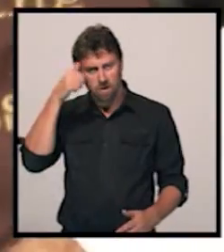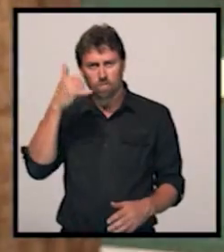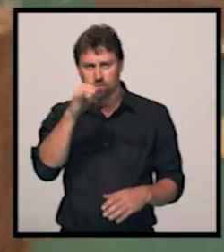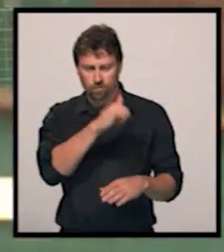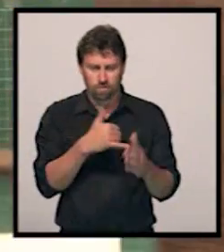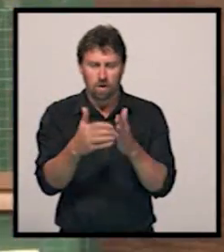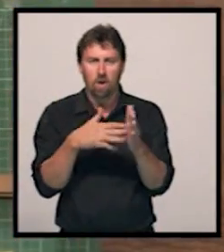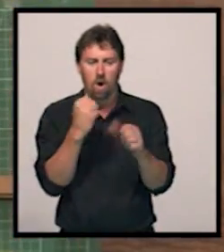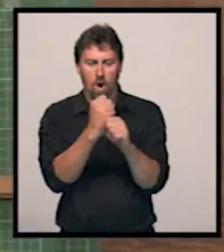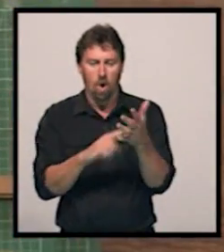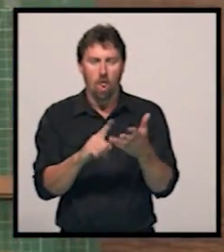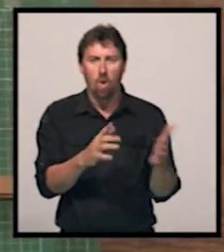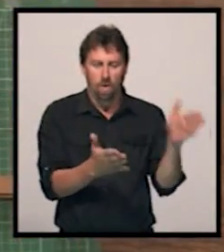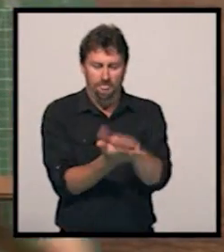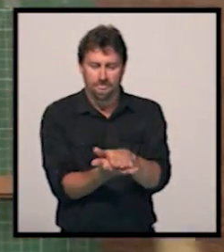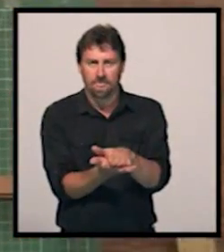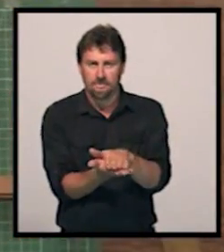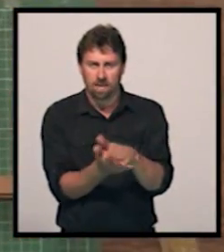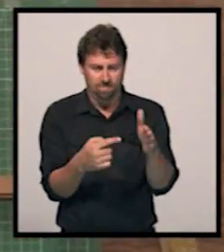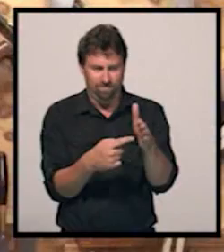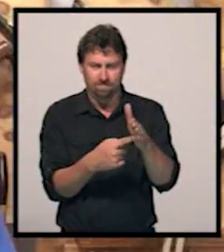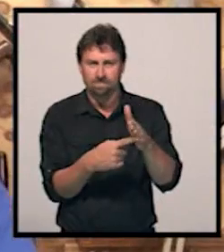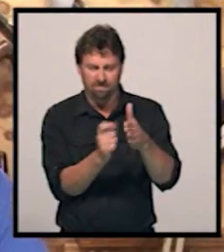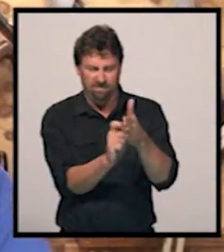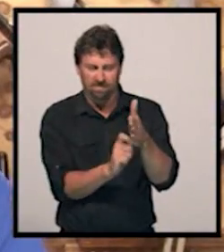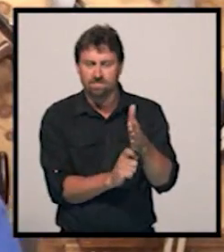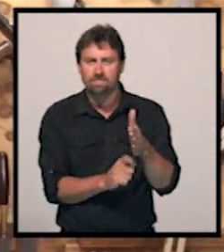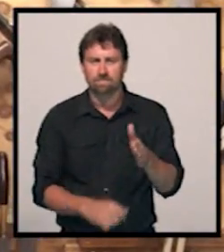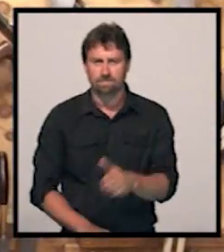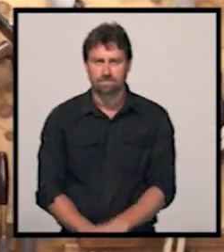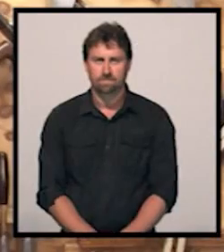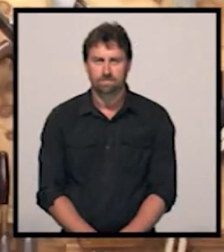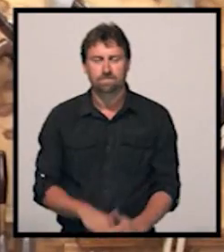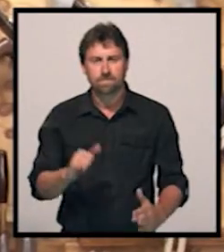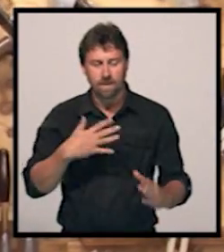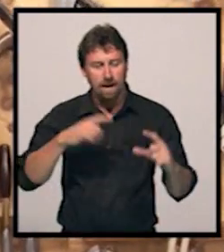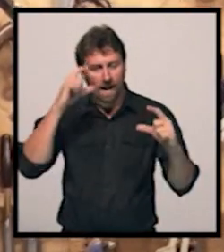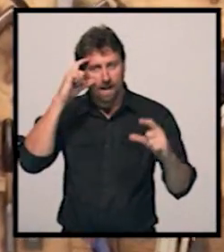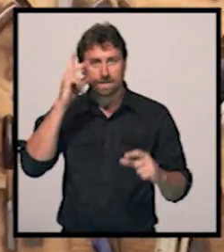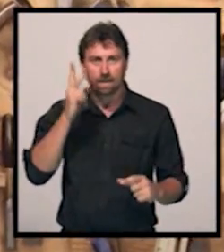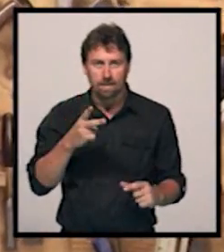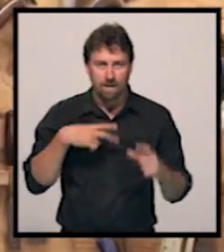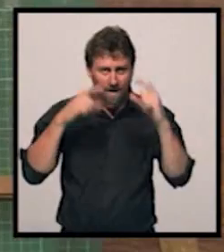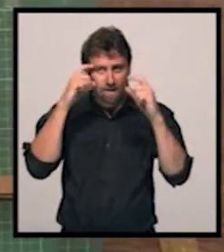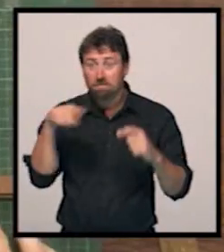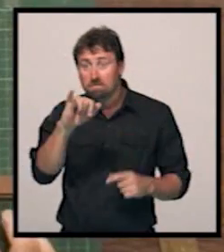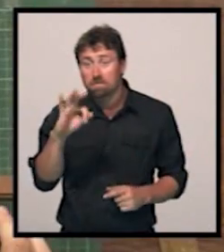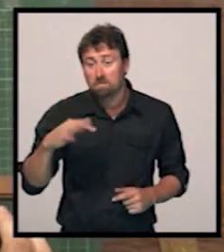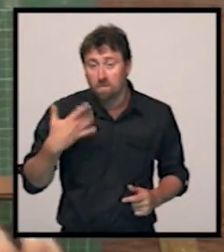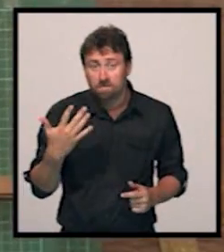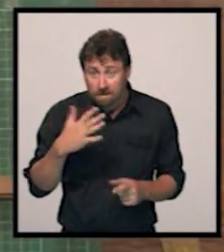glued down. Then it's just simply a question of putting your glasses on, if you need them.